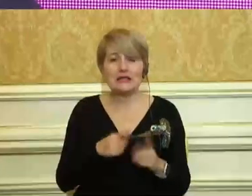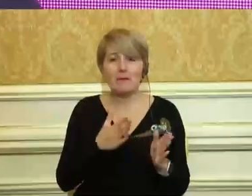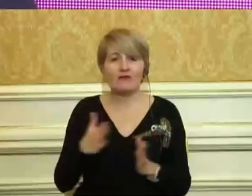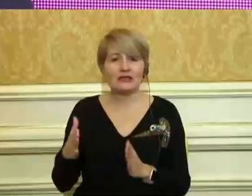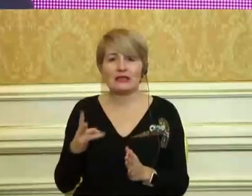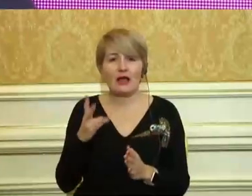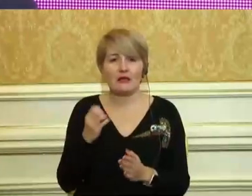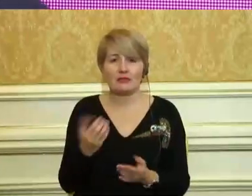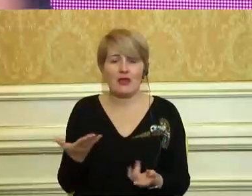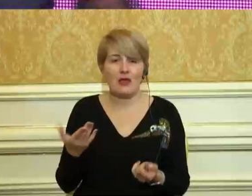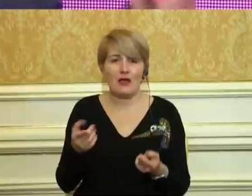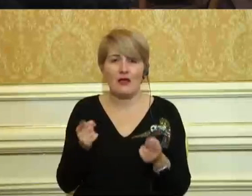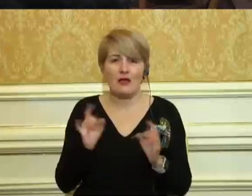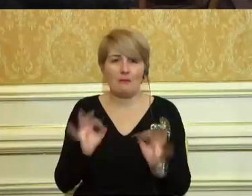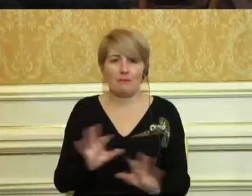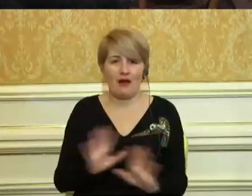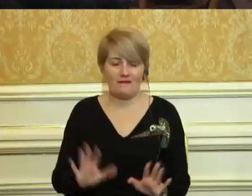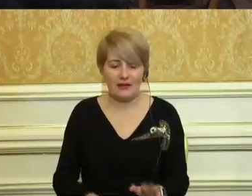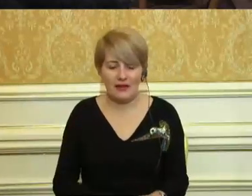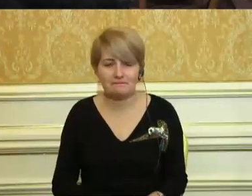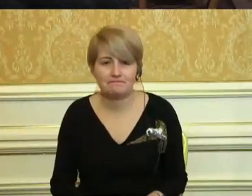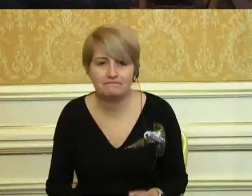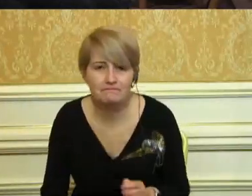Zhinki, Slava Ukraina.